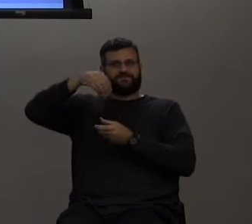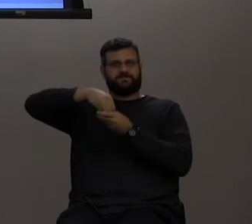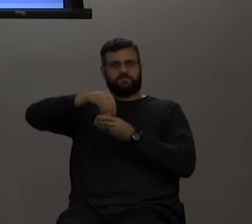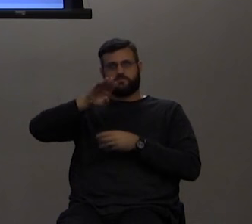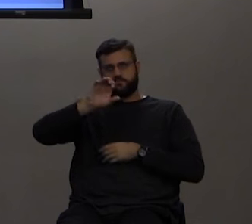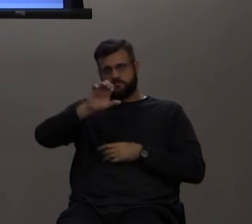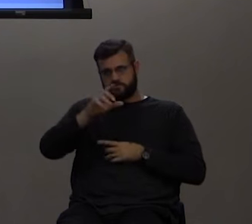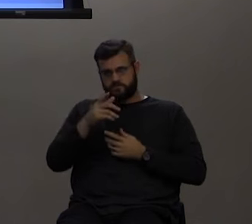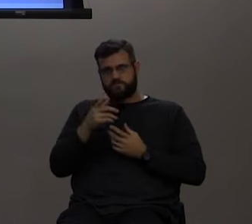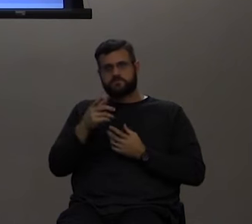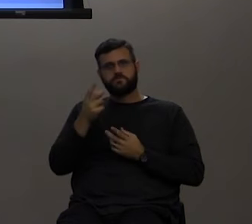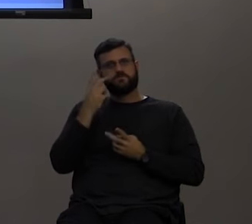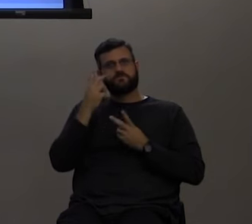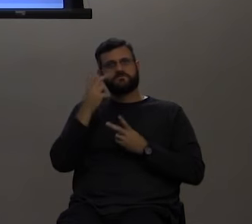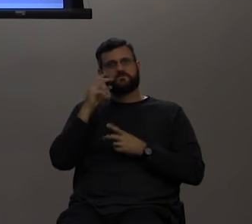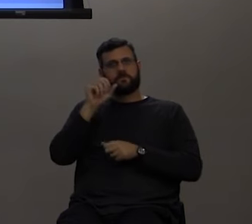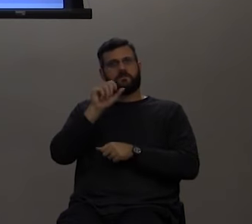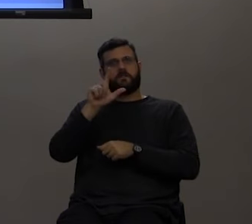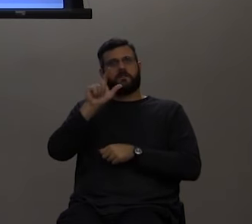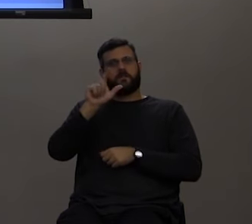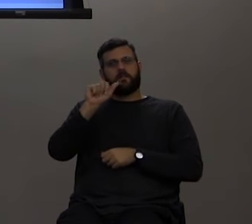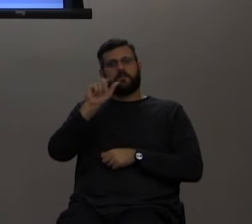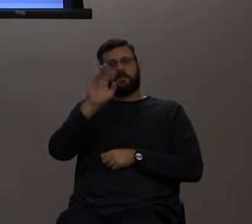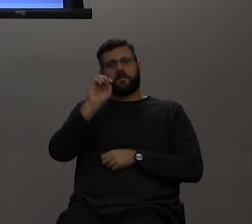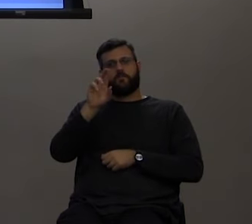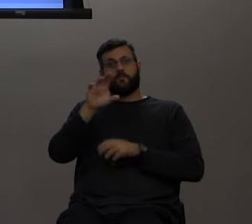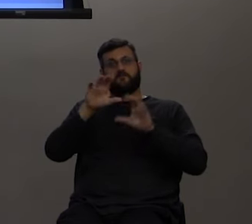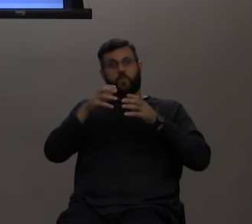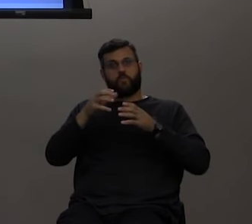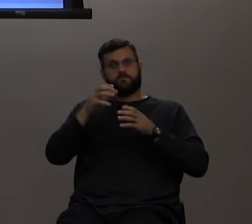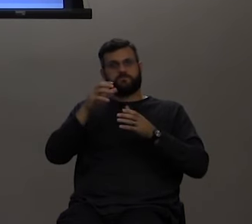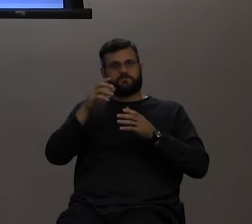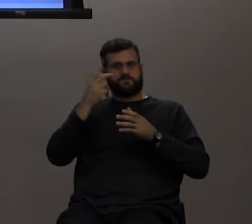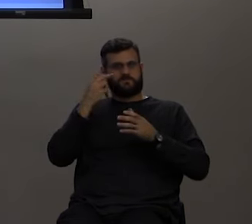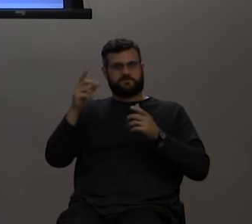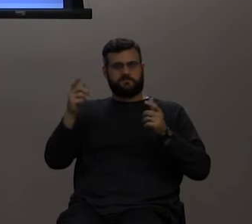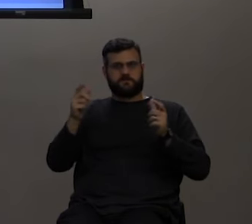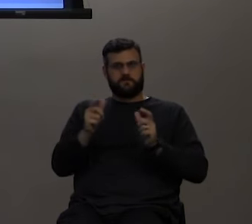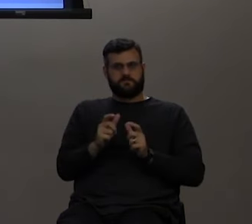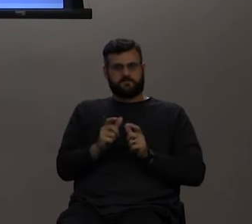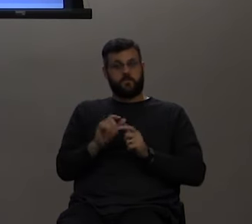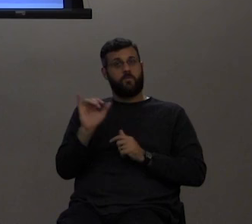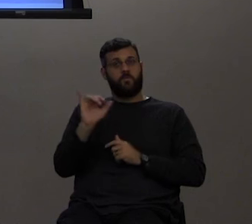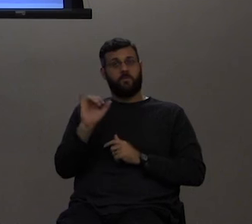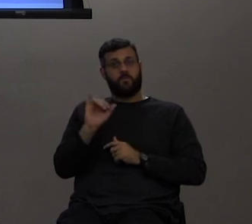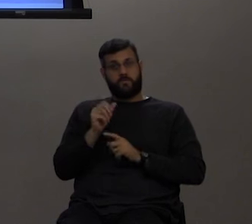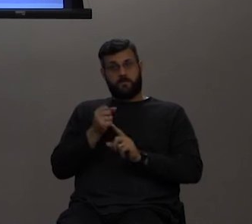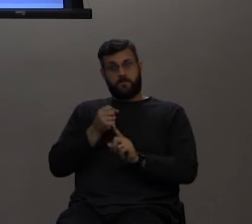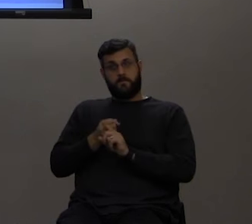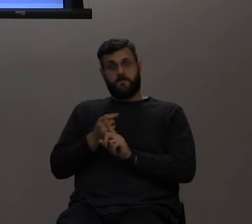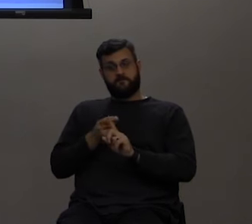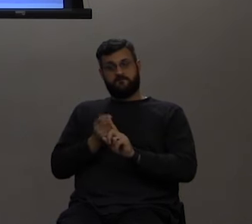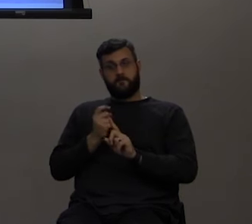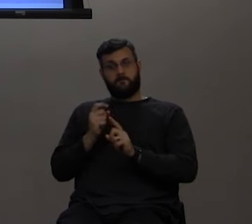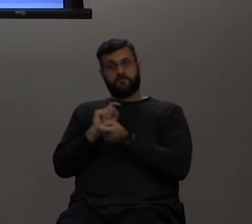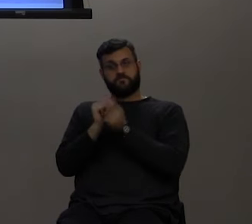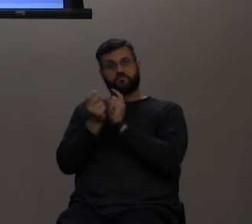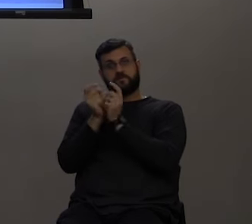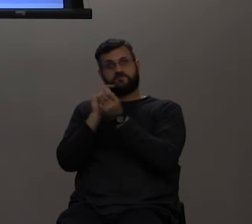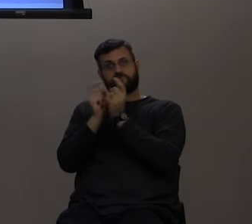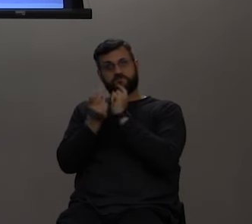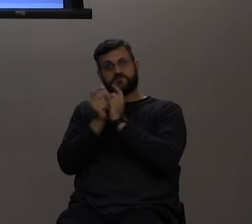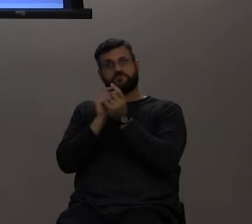County, we've seen that decline in labor force, but we've also seen the impact of changes